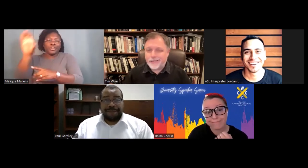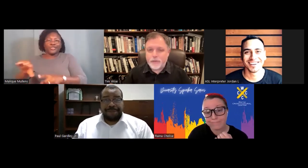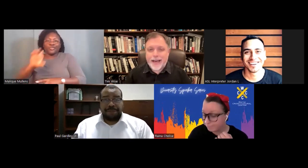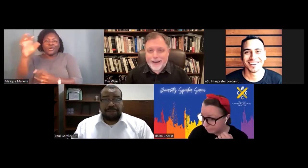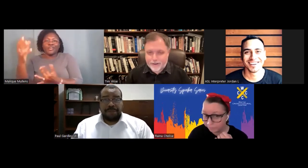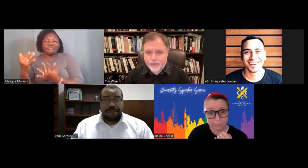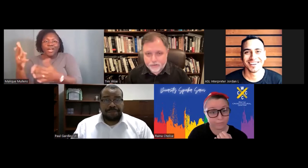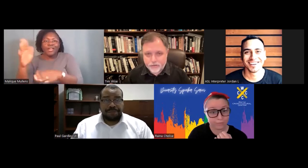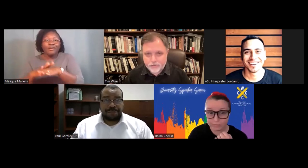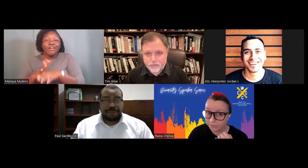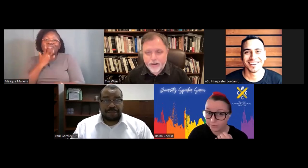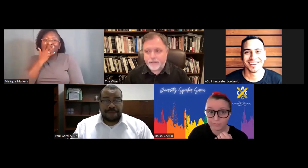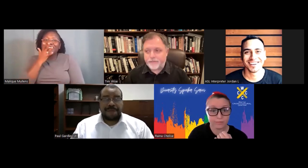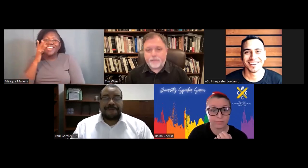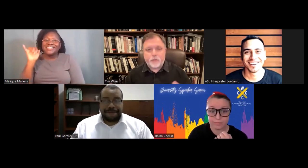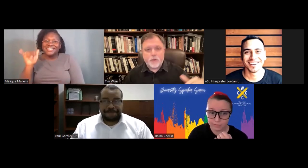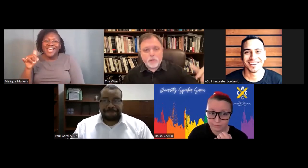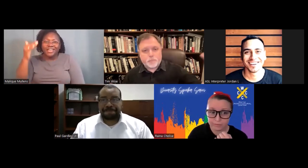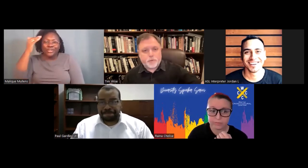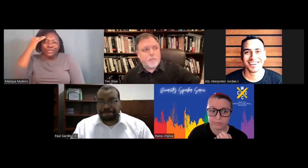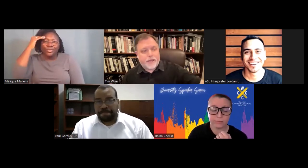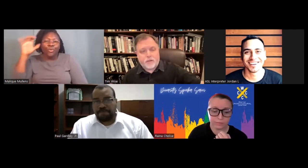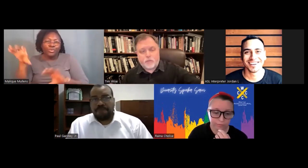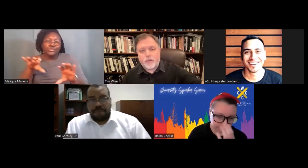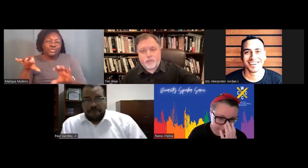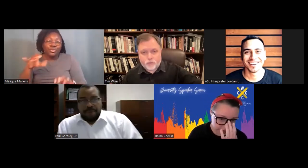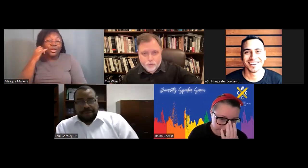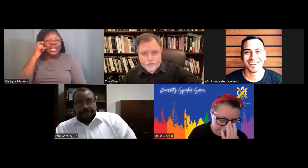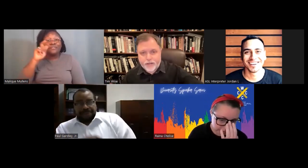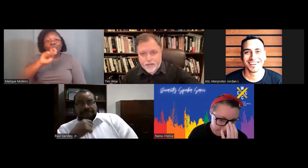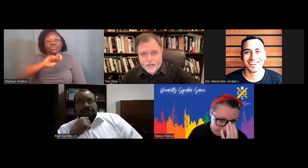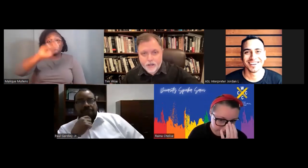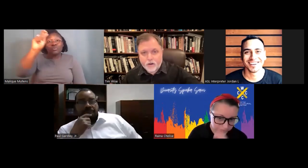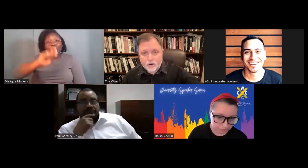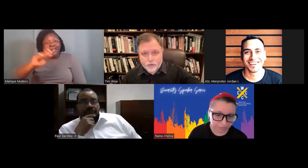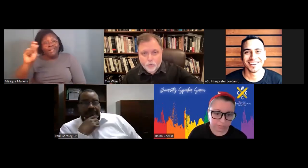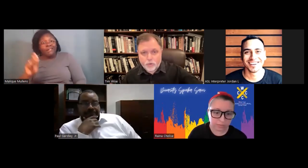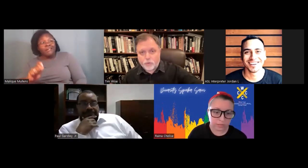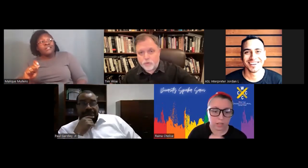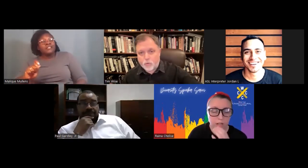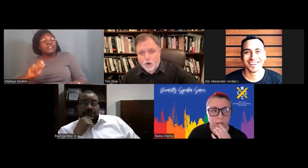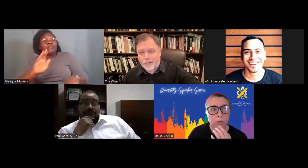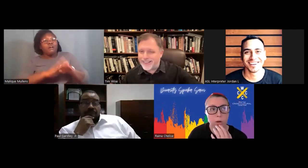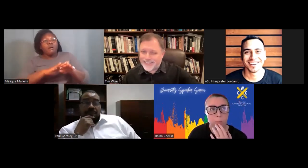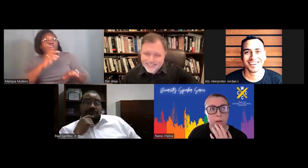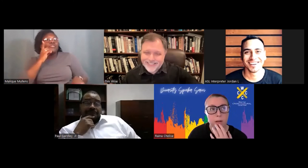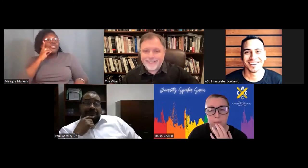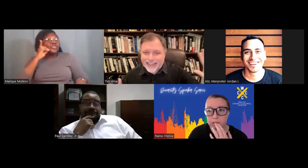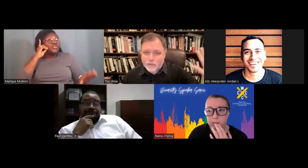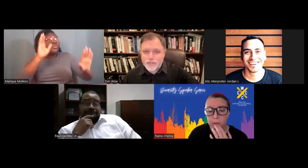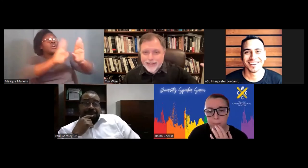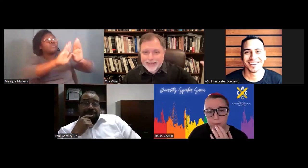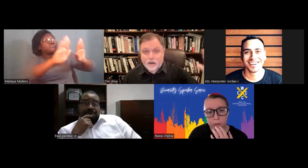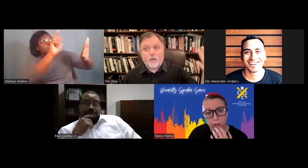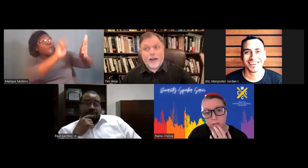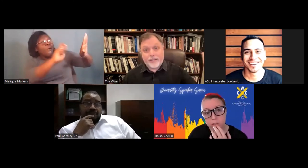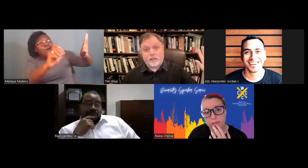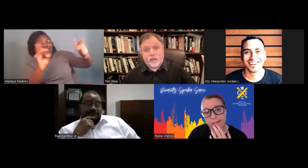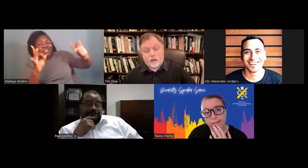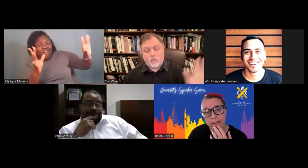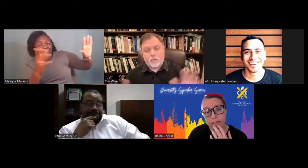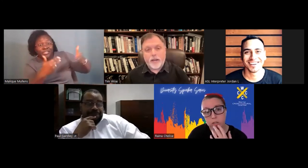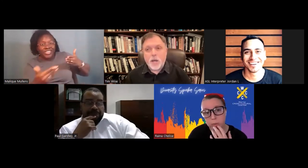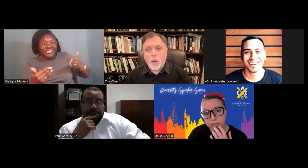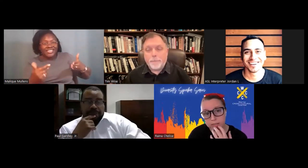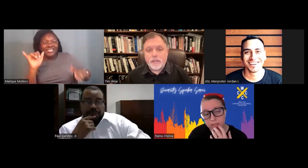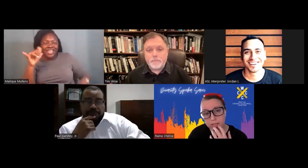you didn't do that out of ignorance, right? If you spray paint racist graffiti on a dorm room wall, that was not, oh, I didn't